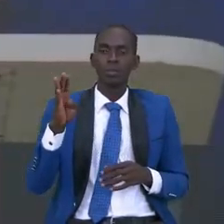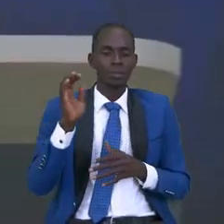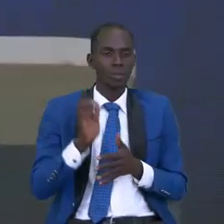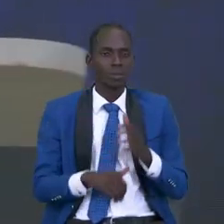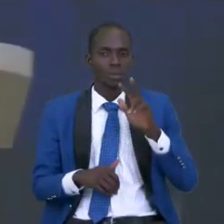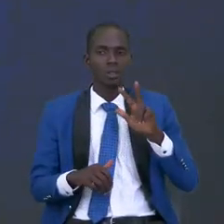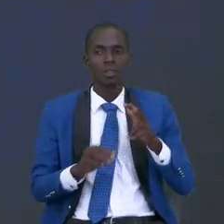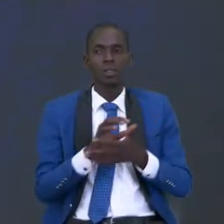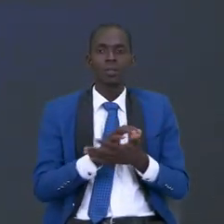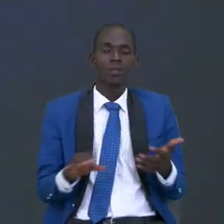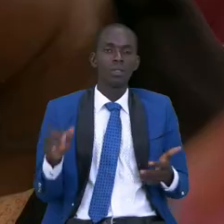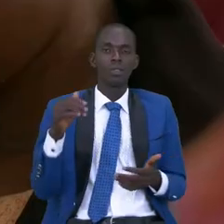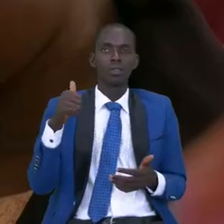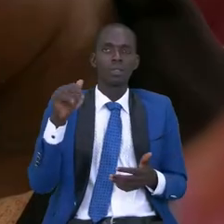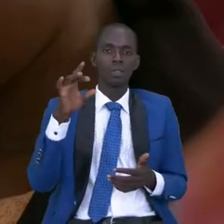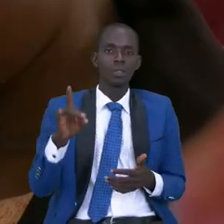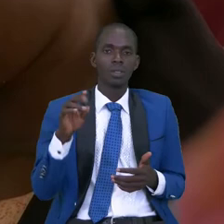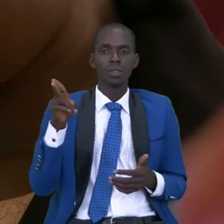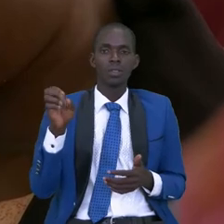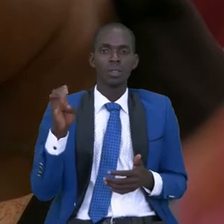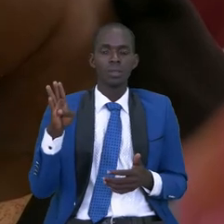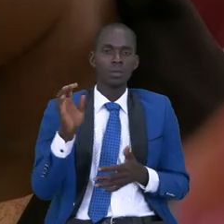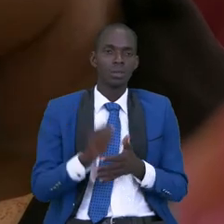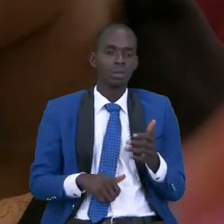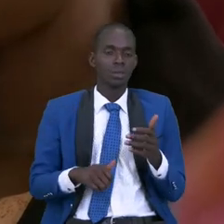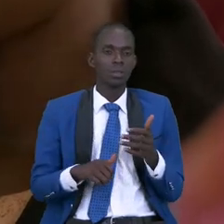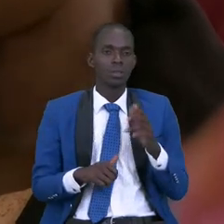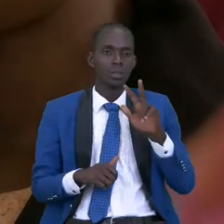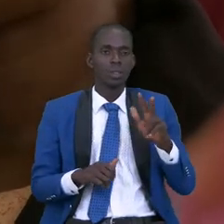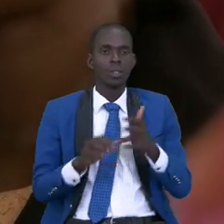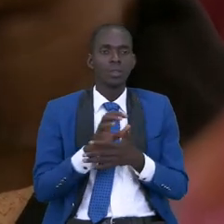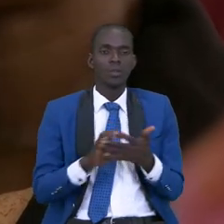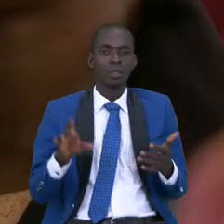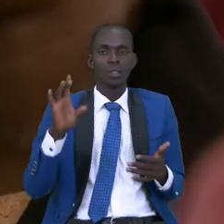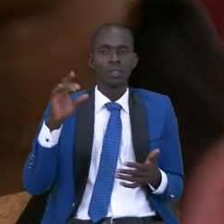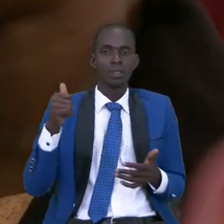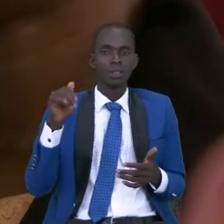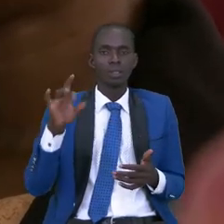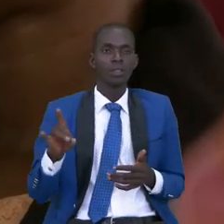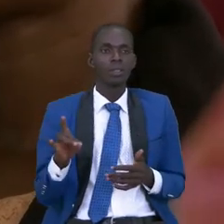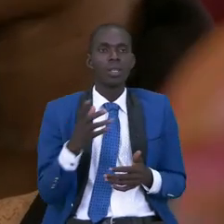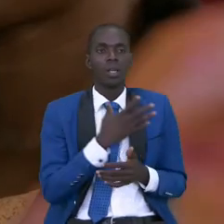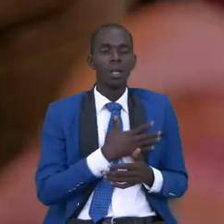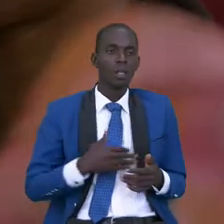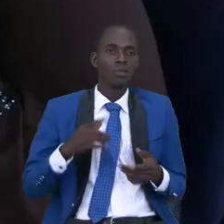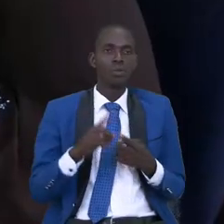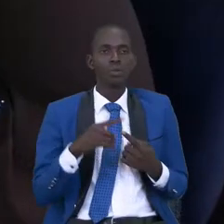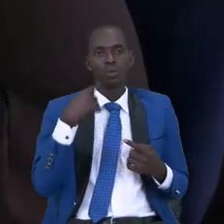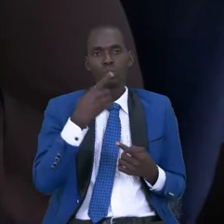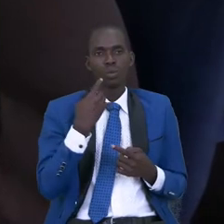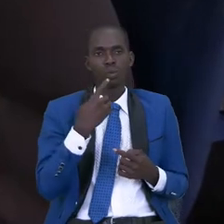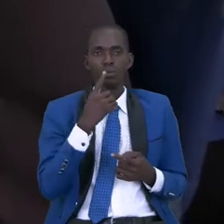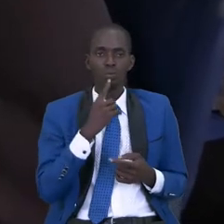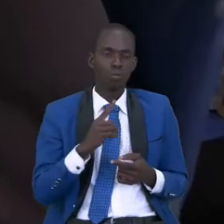18 and 19. Hebrews chapter 3, we're looking at verse 18. And to whom swear he